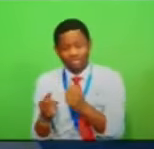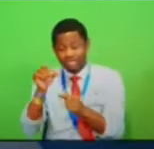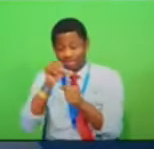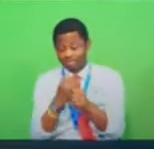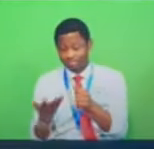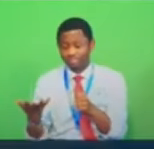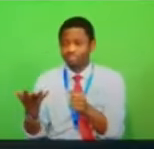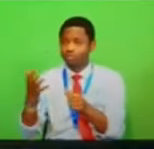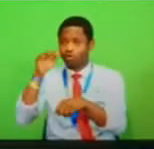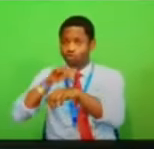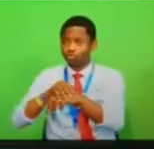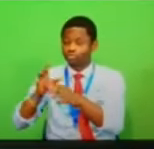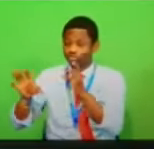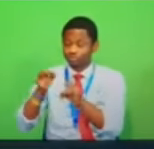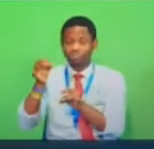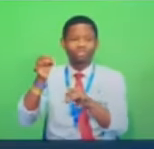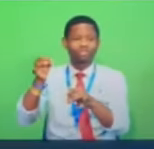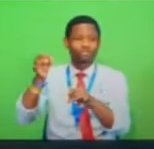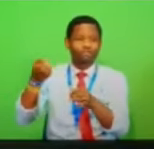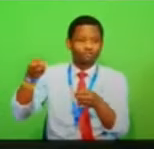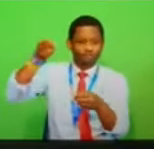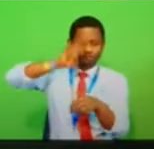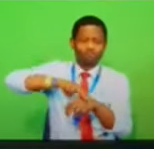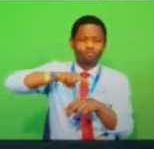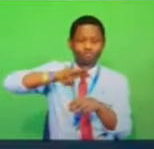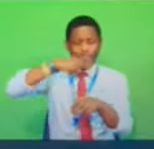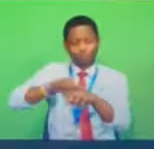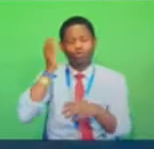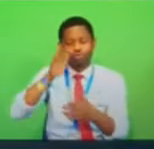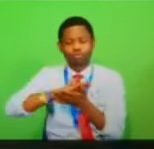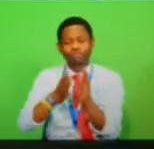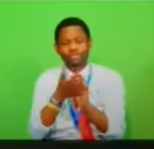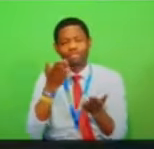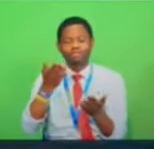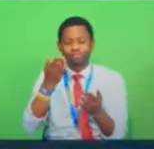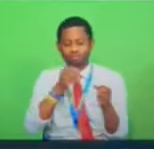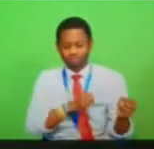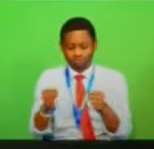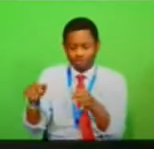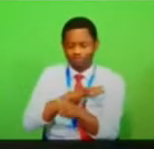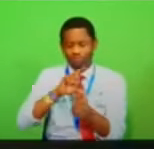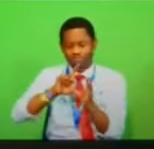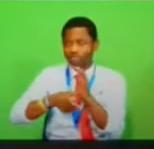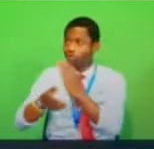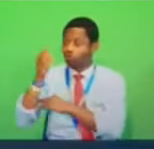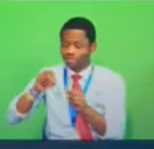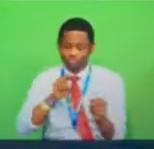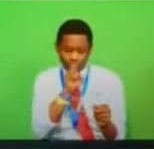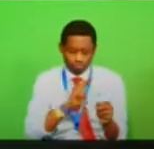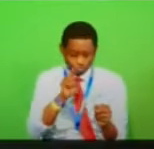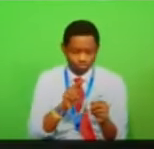which the Spirit falls can become powerful and can be used by the Almighty God to influence our world.